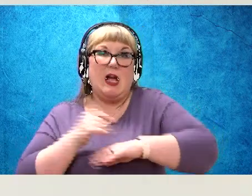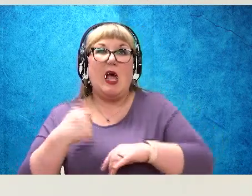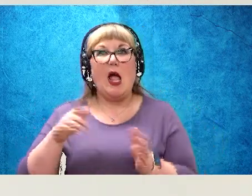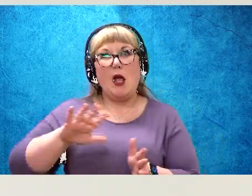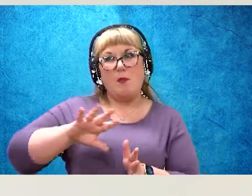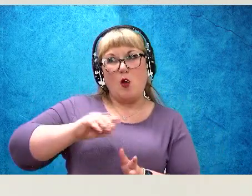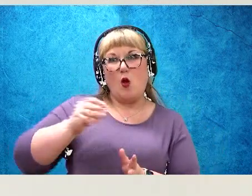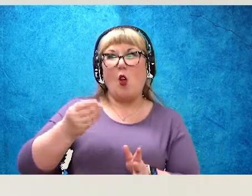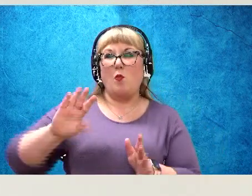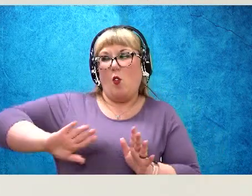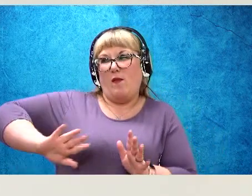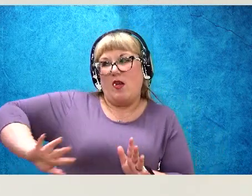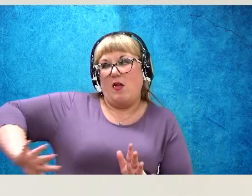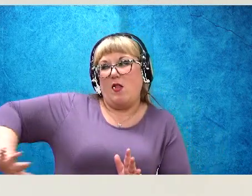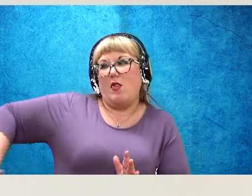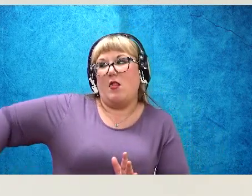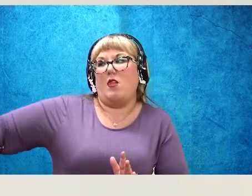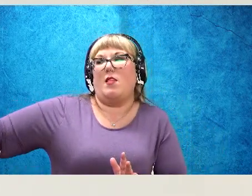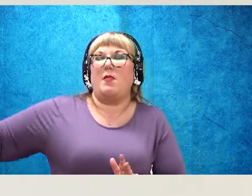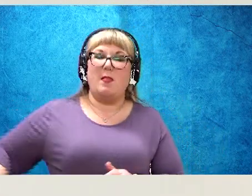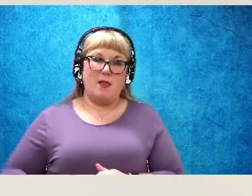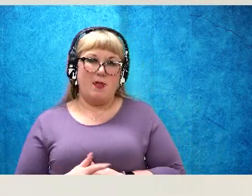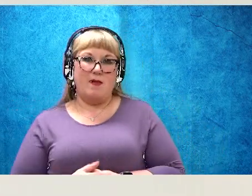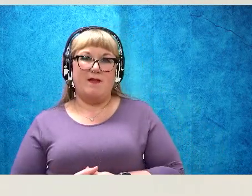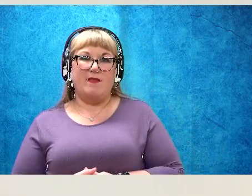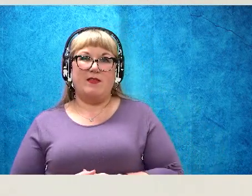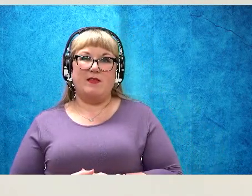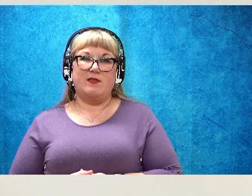my teen numbers down